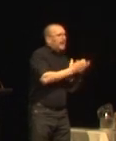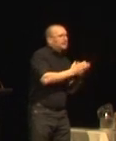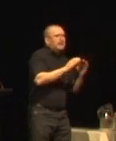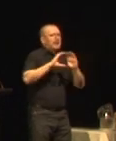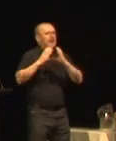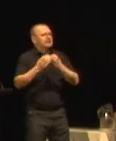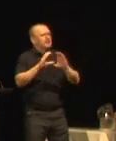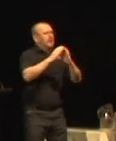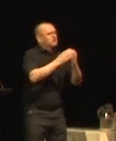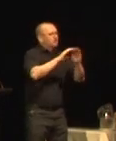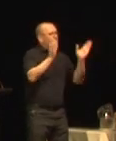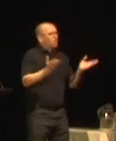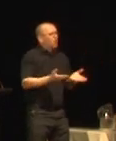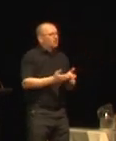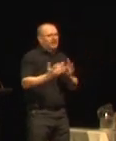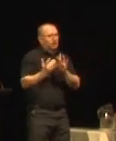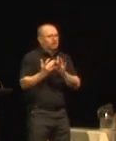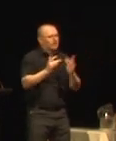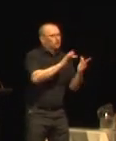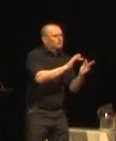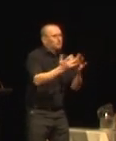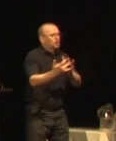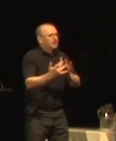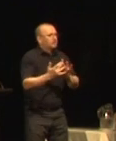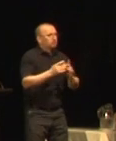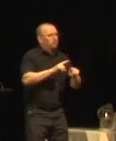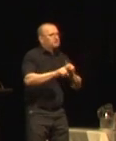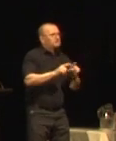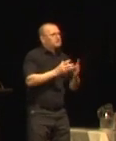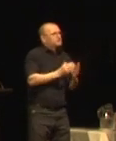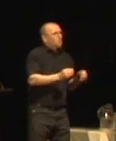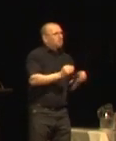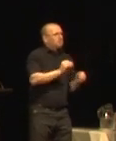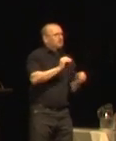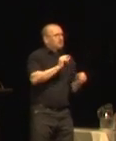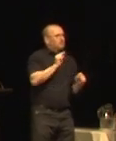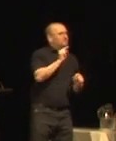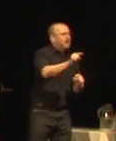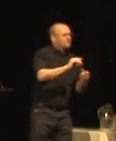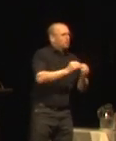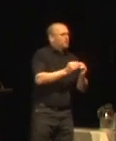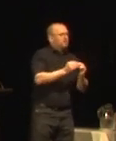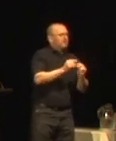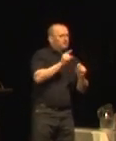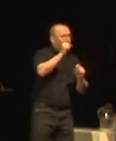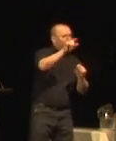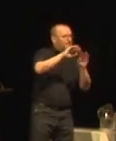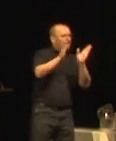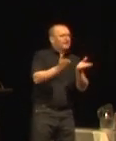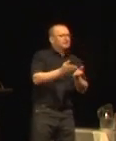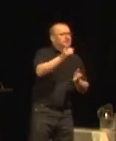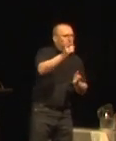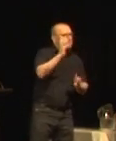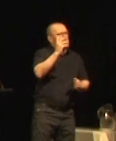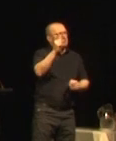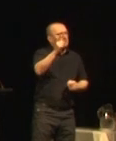together. As we solve her problem, their problem on that planet, we realize that whole, in the reveal, that whole